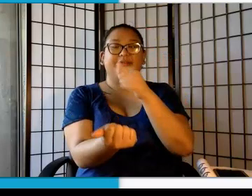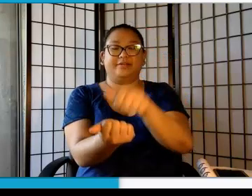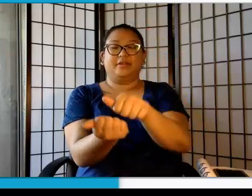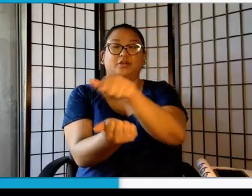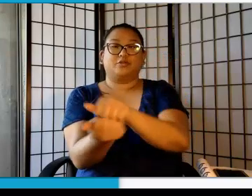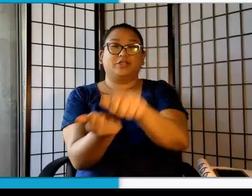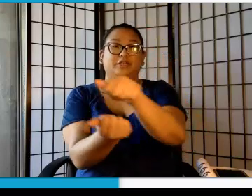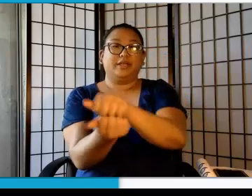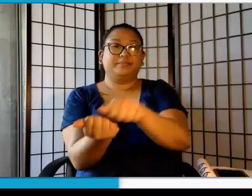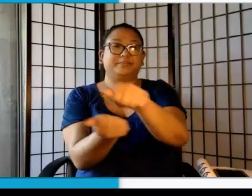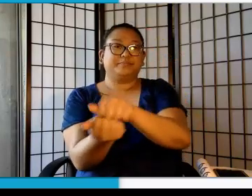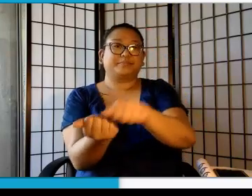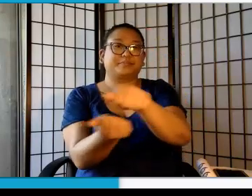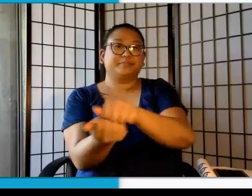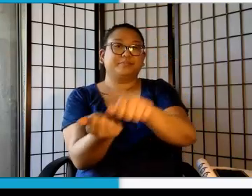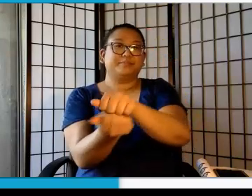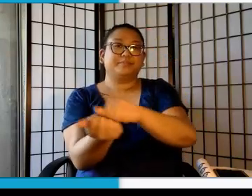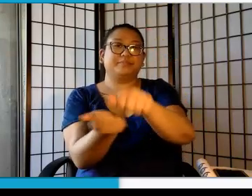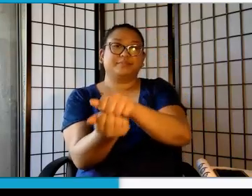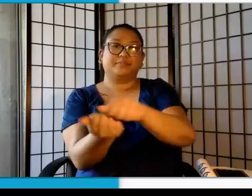teeth. Crunchy.